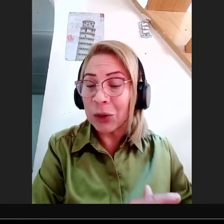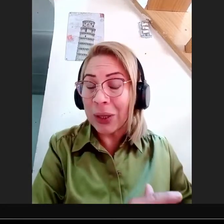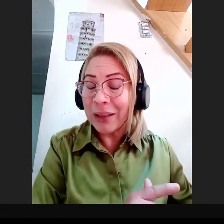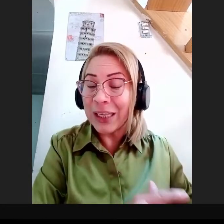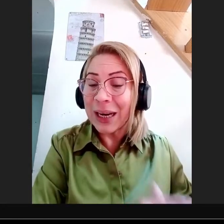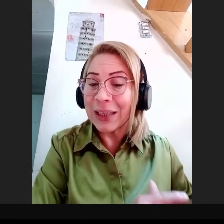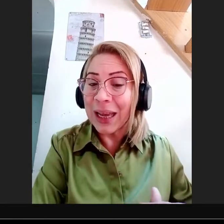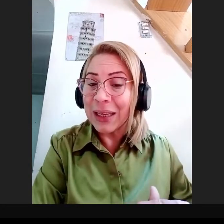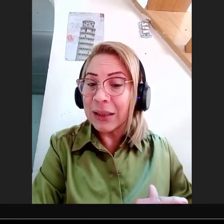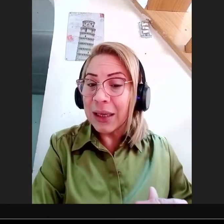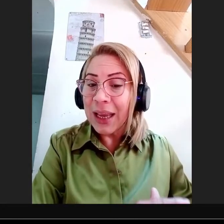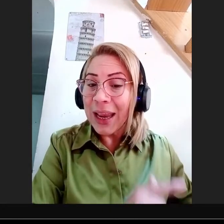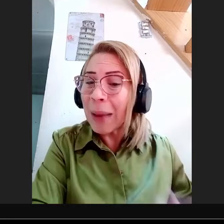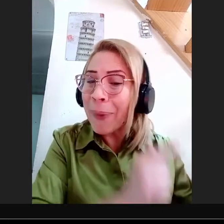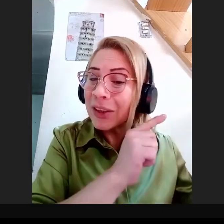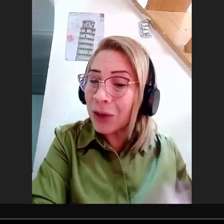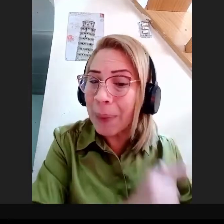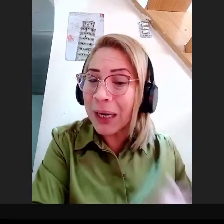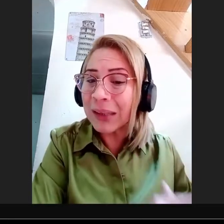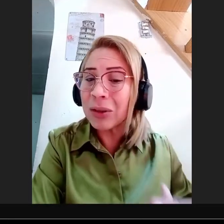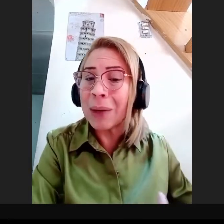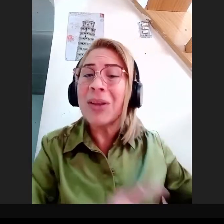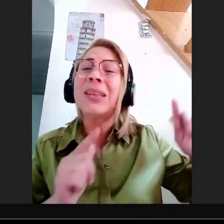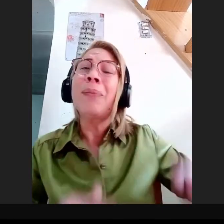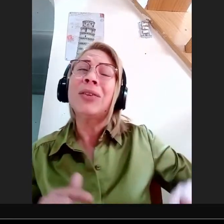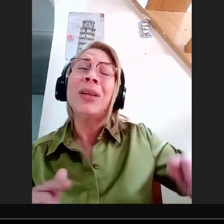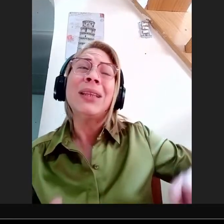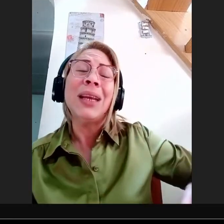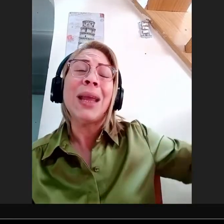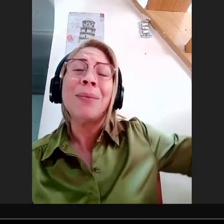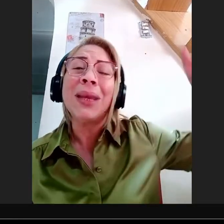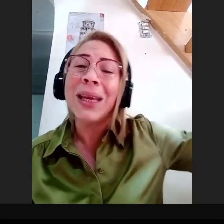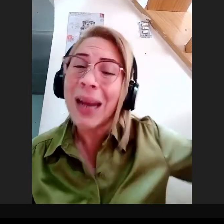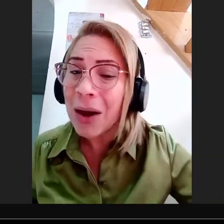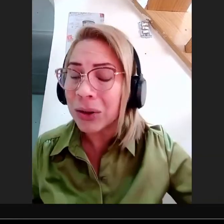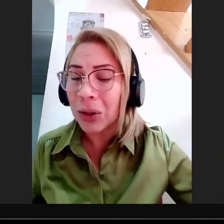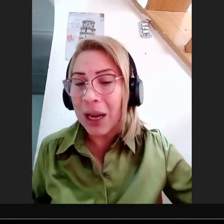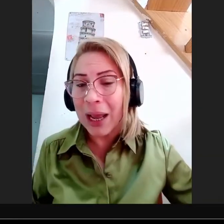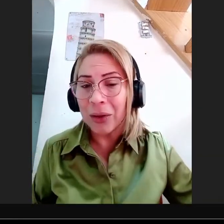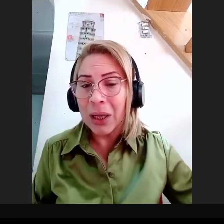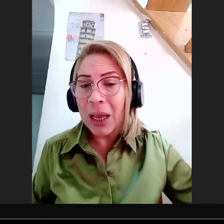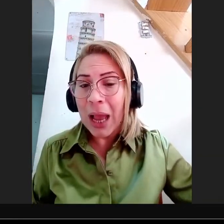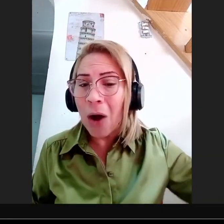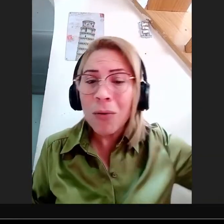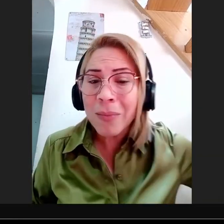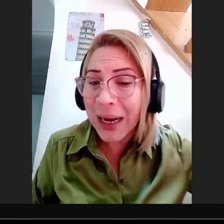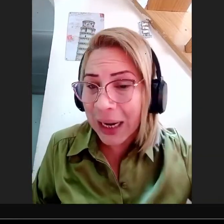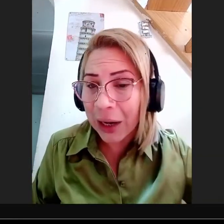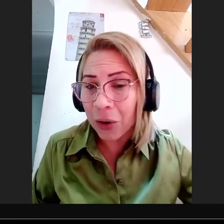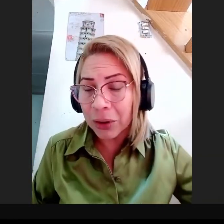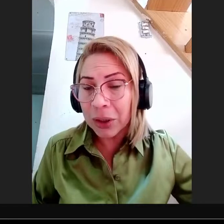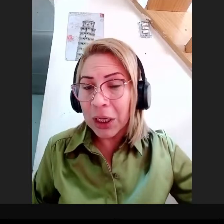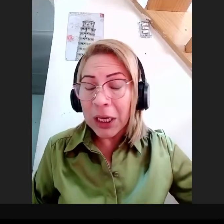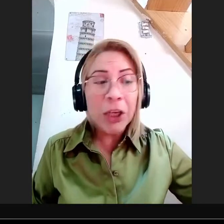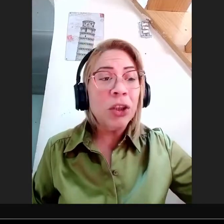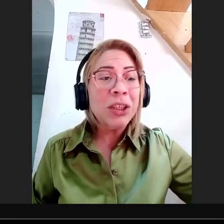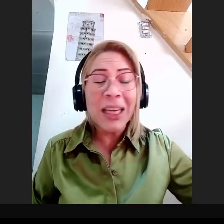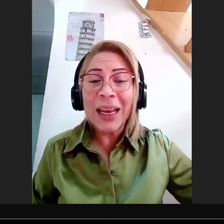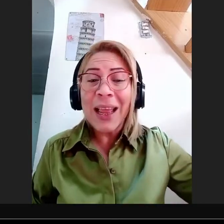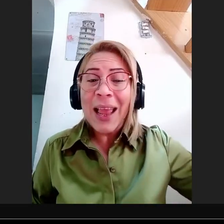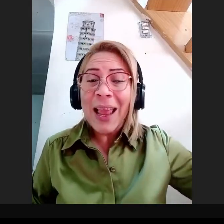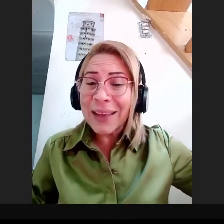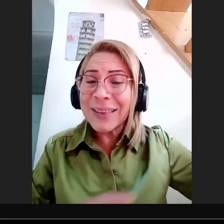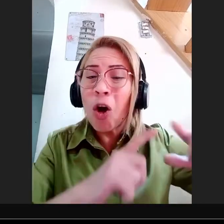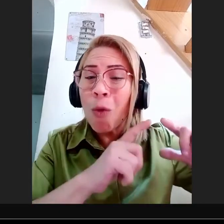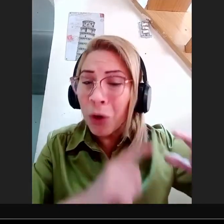in a company that is now using human trafficking victims, they are forced to migrate